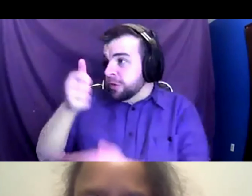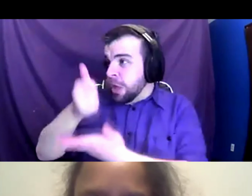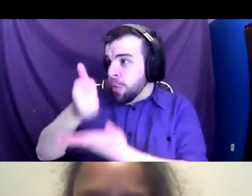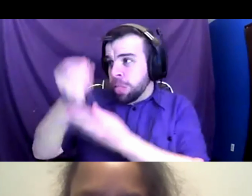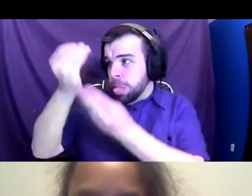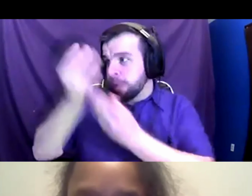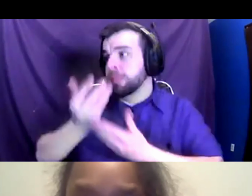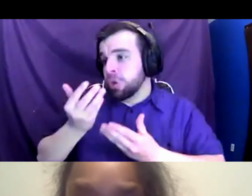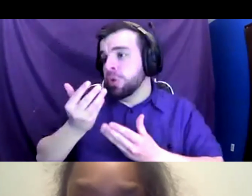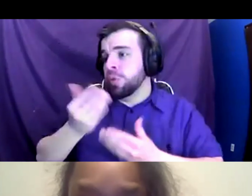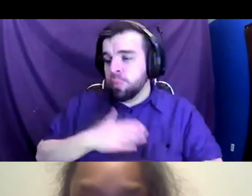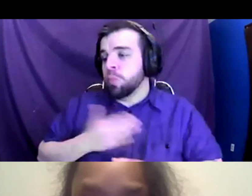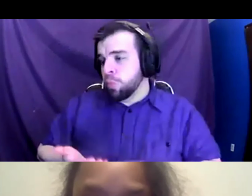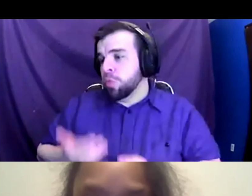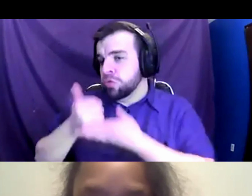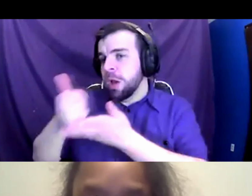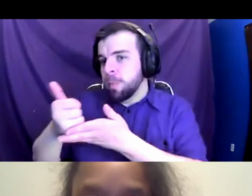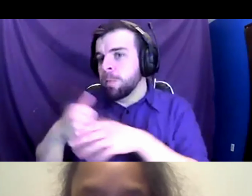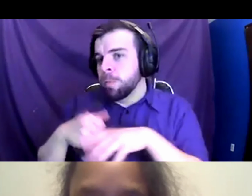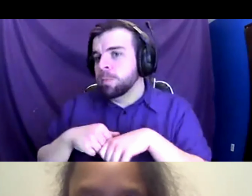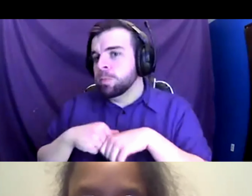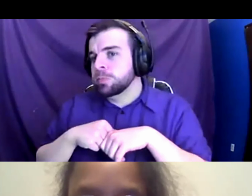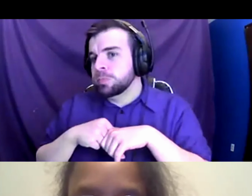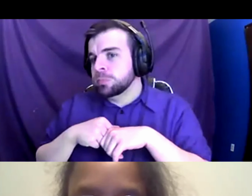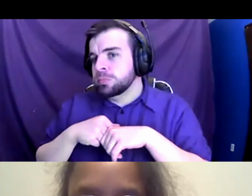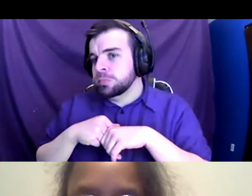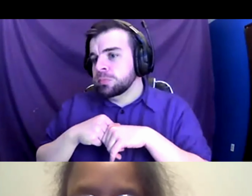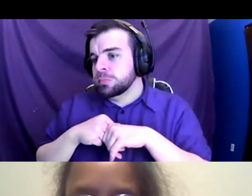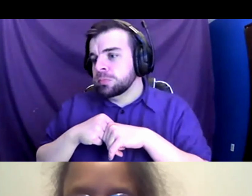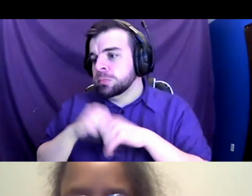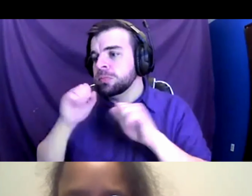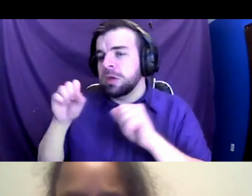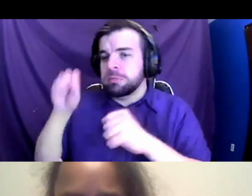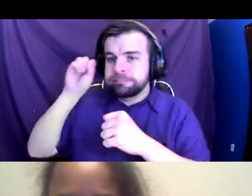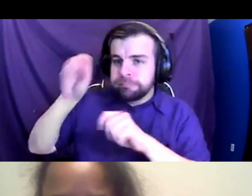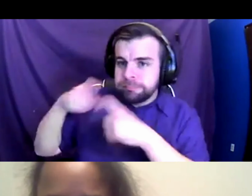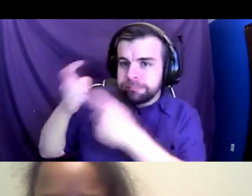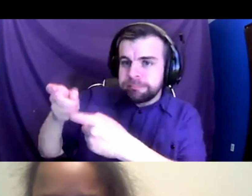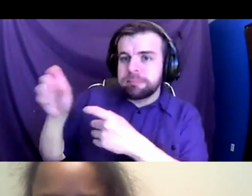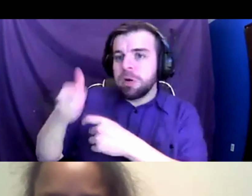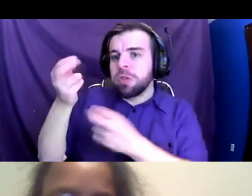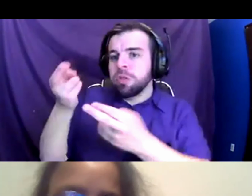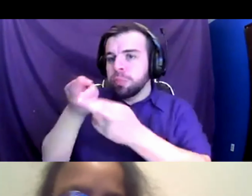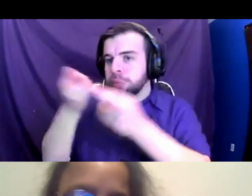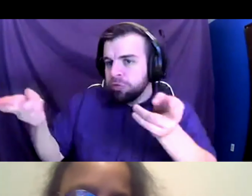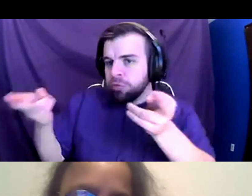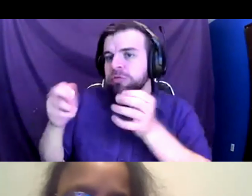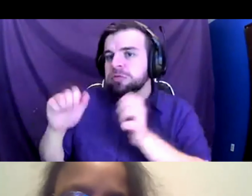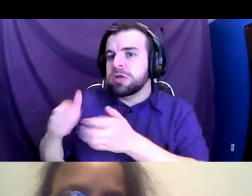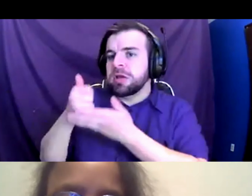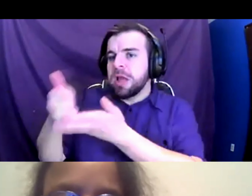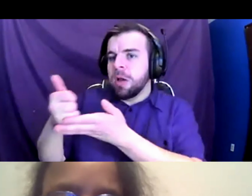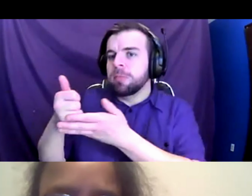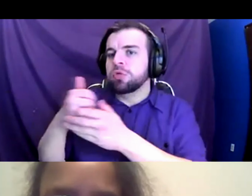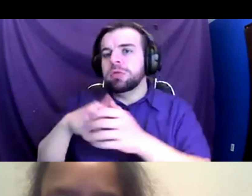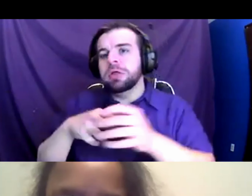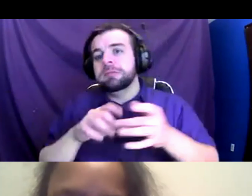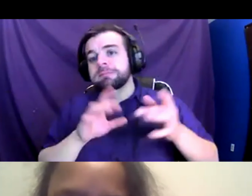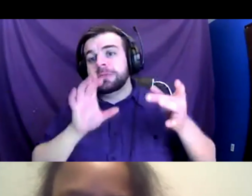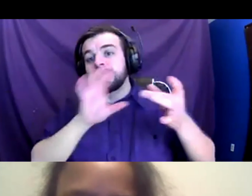and give you the resources how to get the company that can help you install